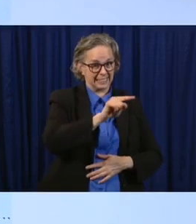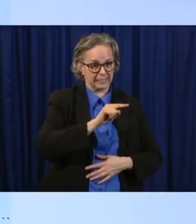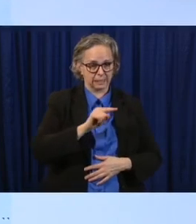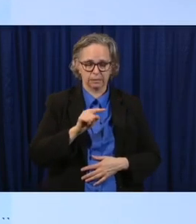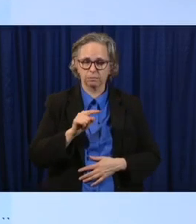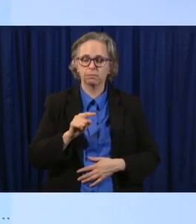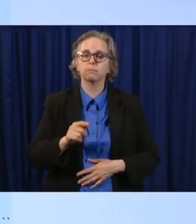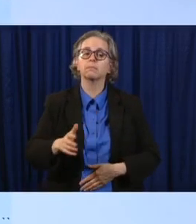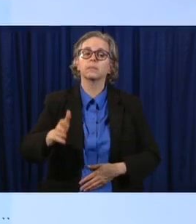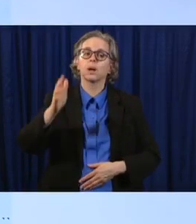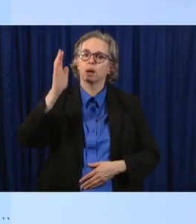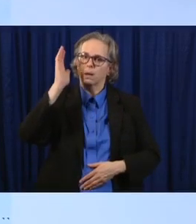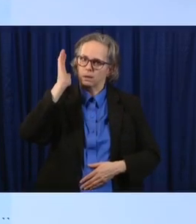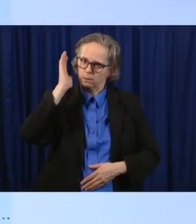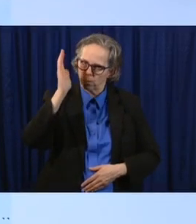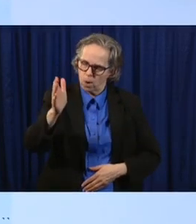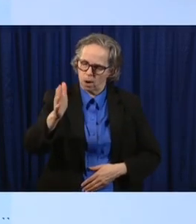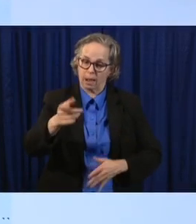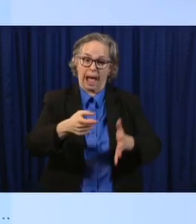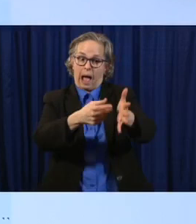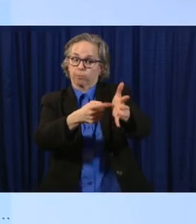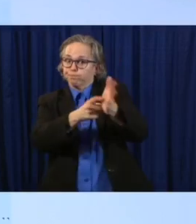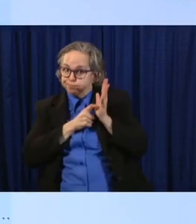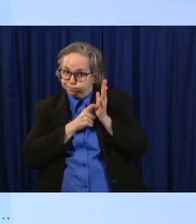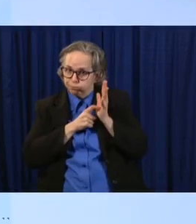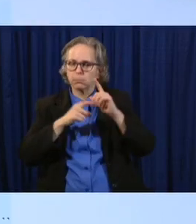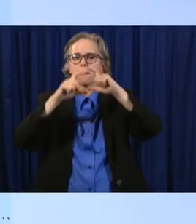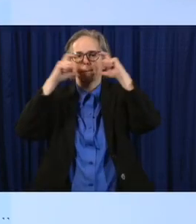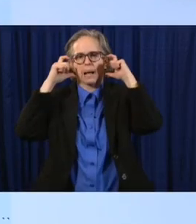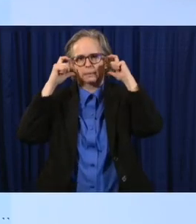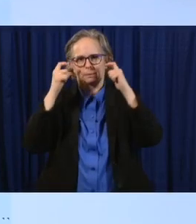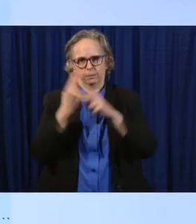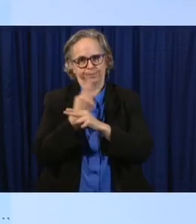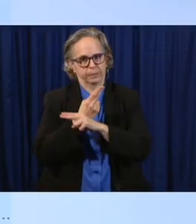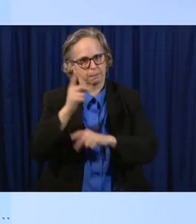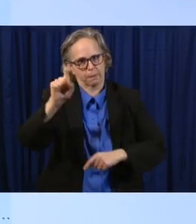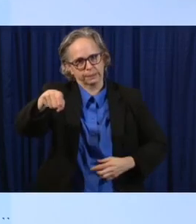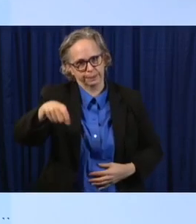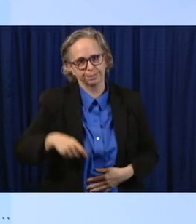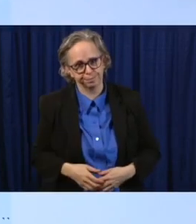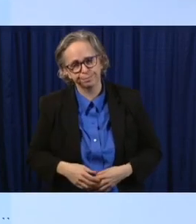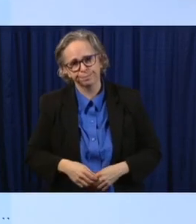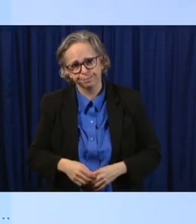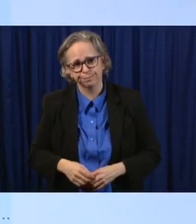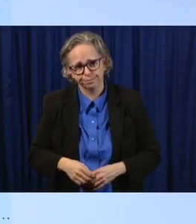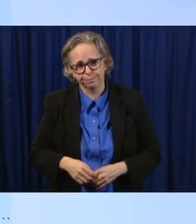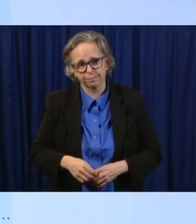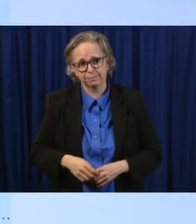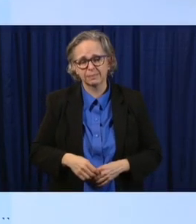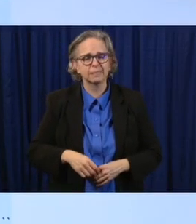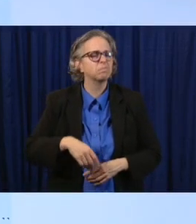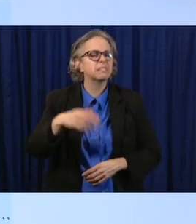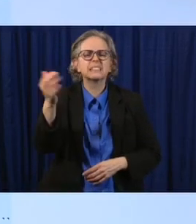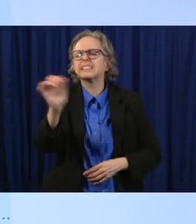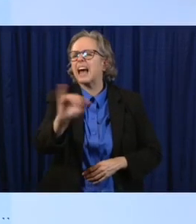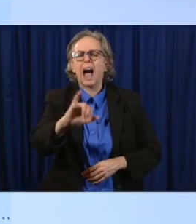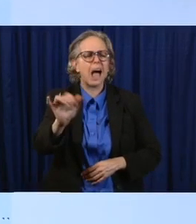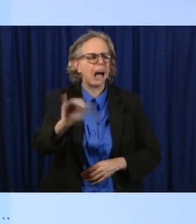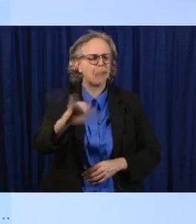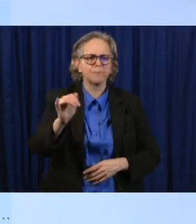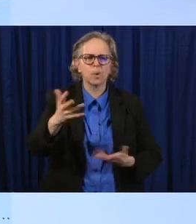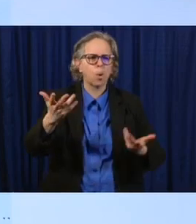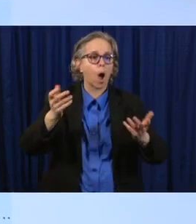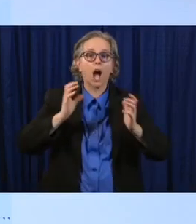wear facial covering. The same thing will be true in regard to